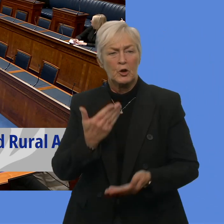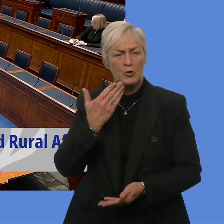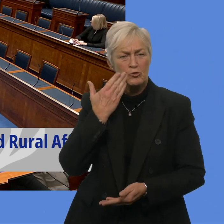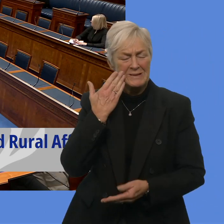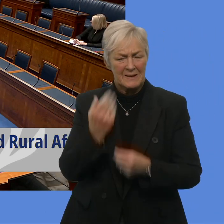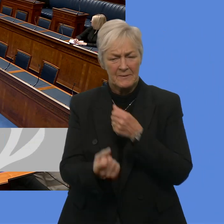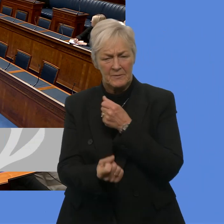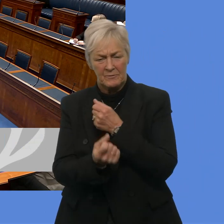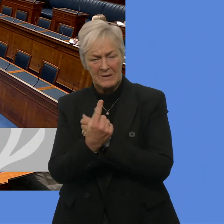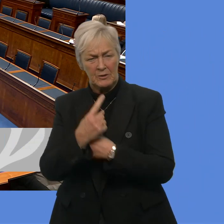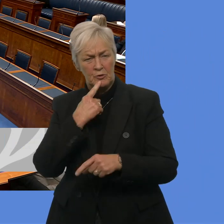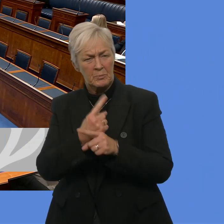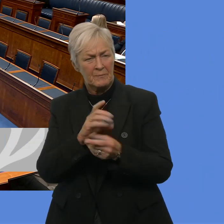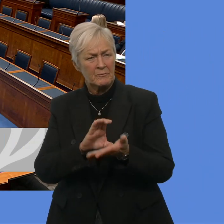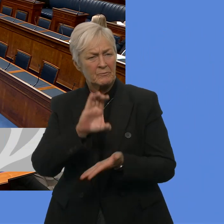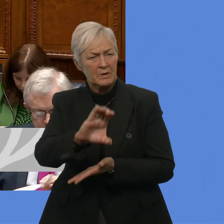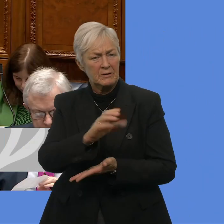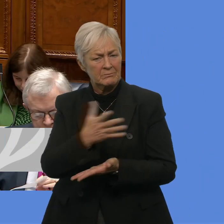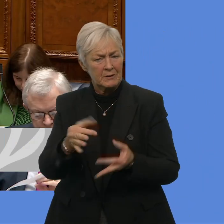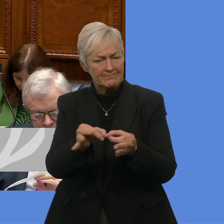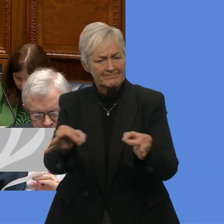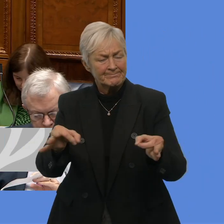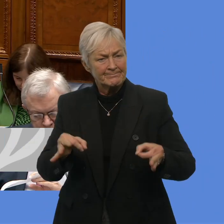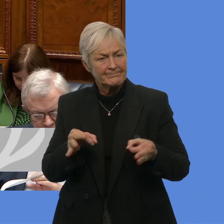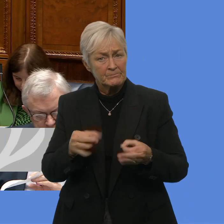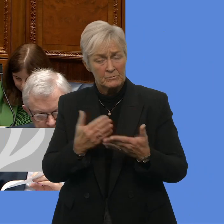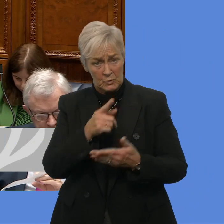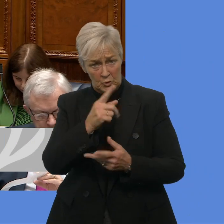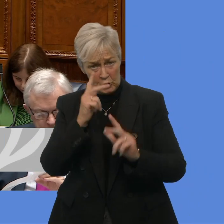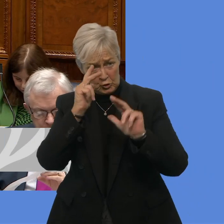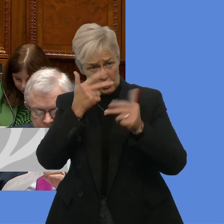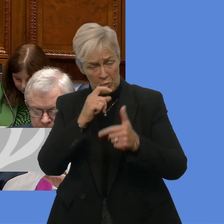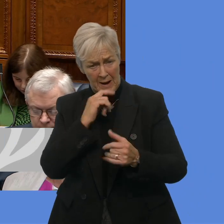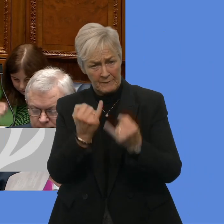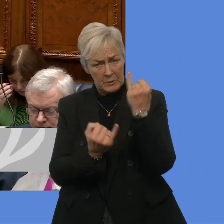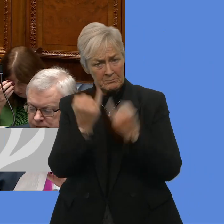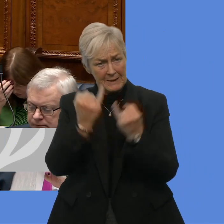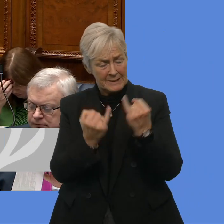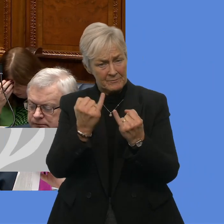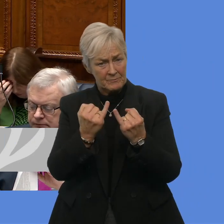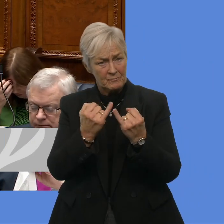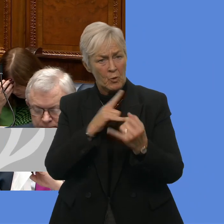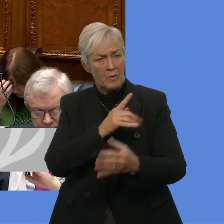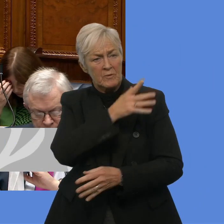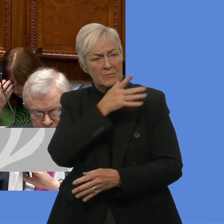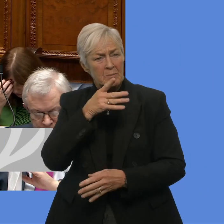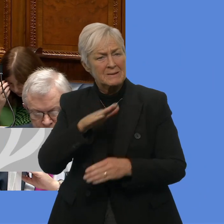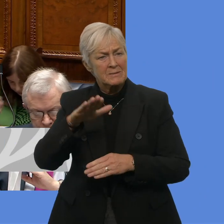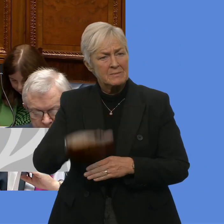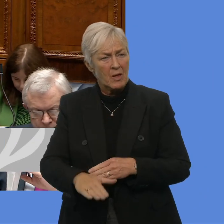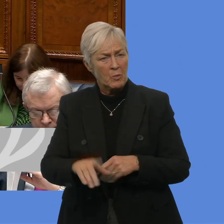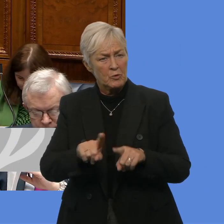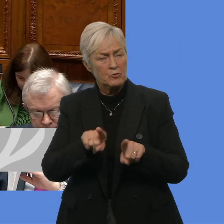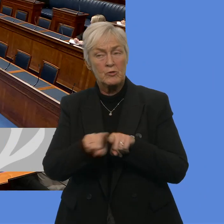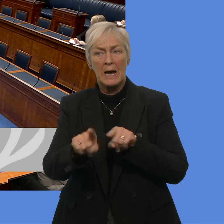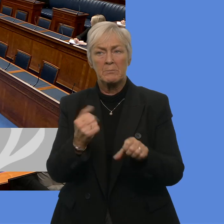the funding no longer being ring-fenced, is the Minister concerned that there will now be a competitive edge for farming in the south, and what might you be able to do to try and